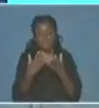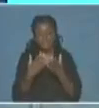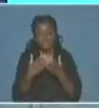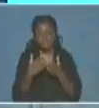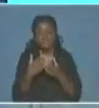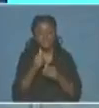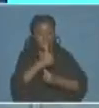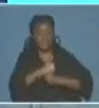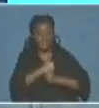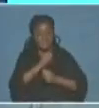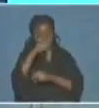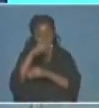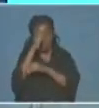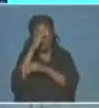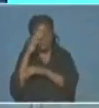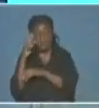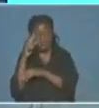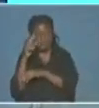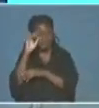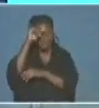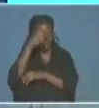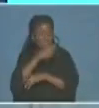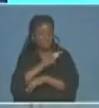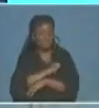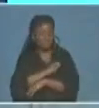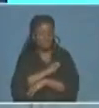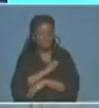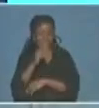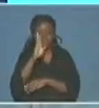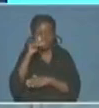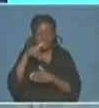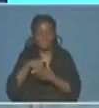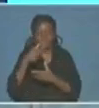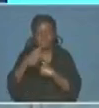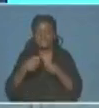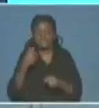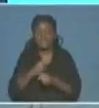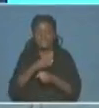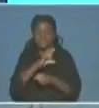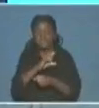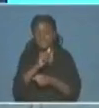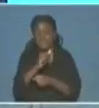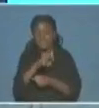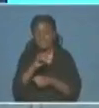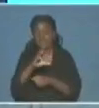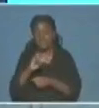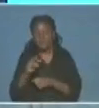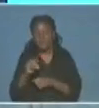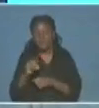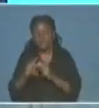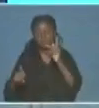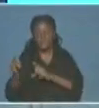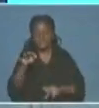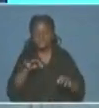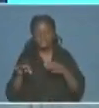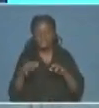Well, Canadian Prime Minister Justin Trudeau will be a part of this year's CARICOM festivities. Lloyd Allen joins us live from the Linden